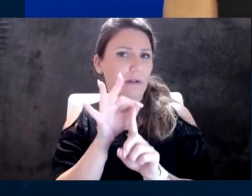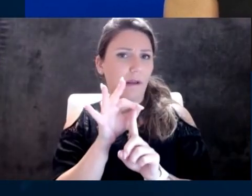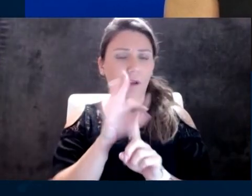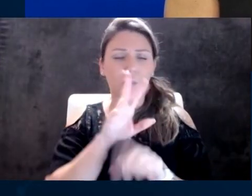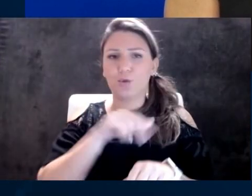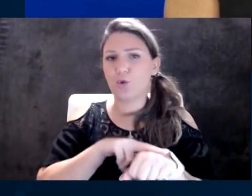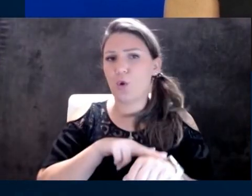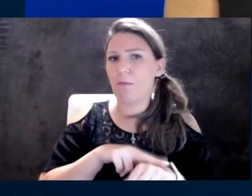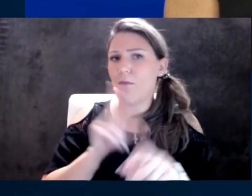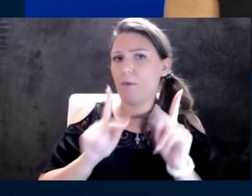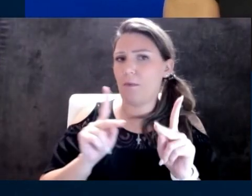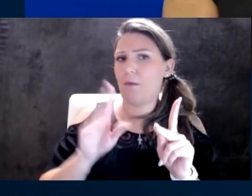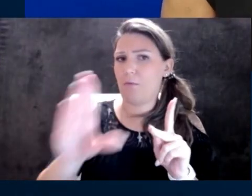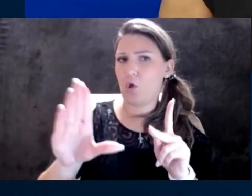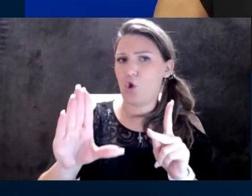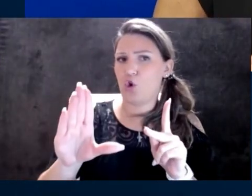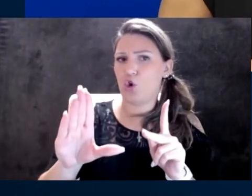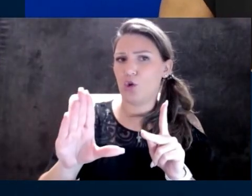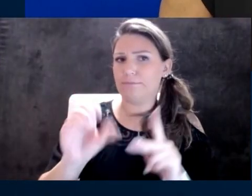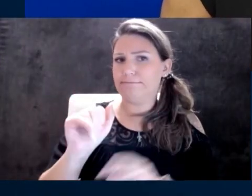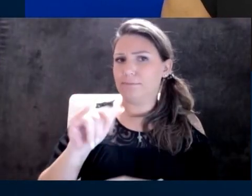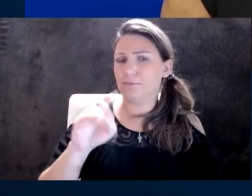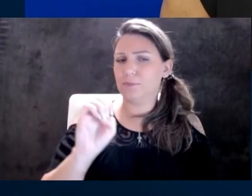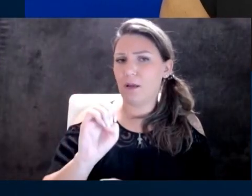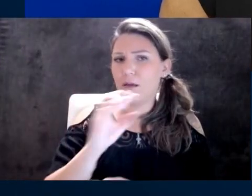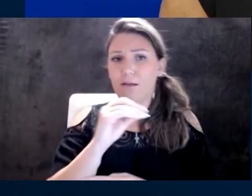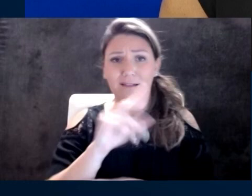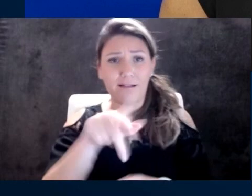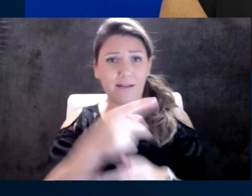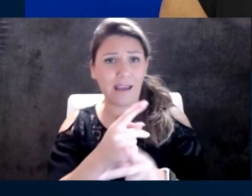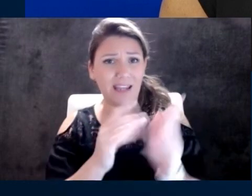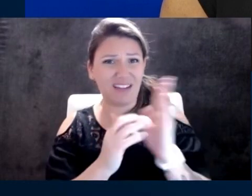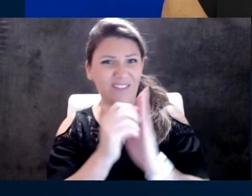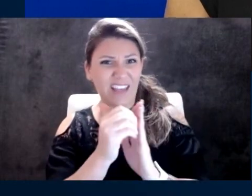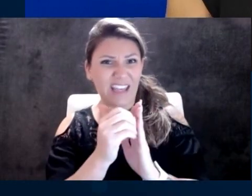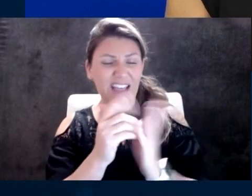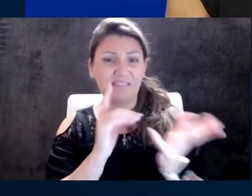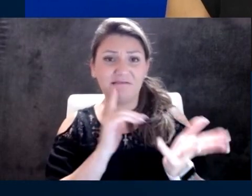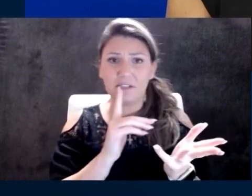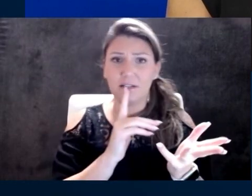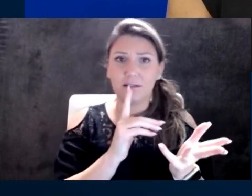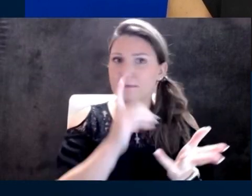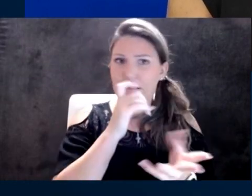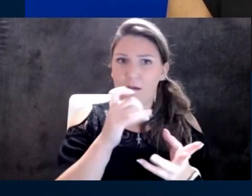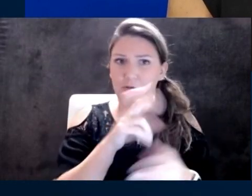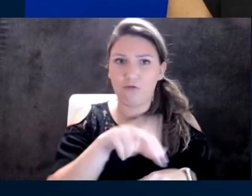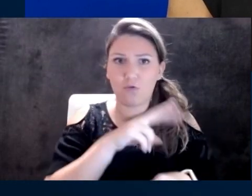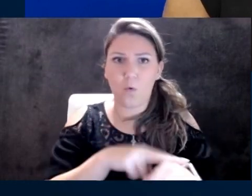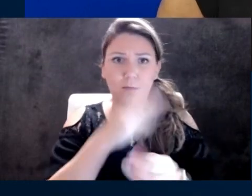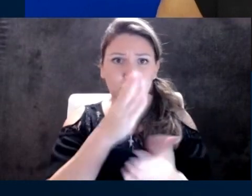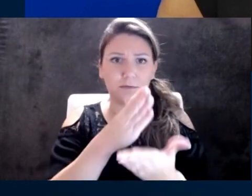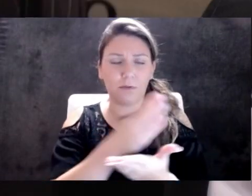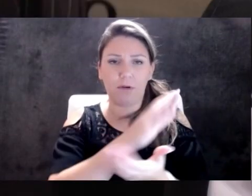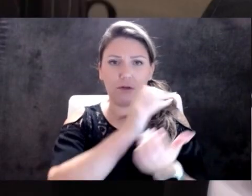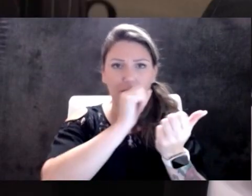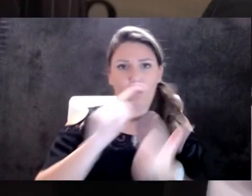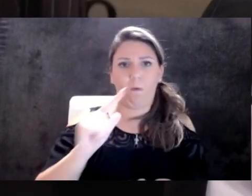cancer, it's unusual to have to be able to stop treatment altogether. Can you just expand on that a bit?